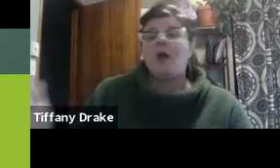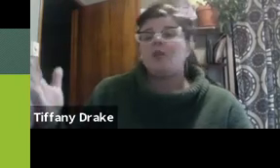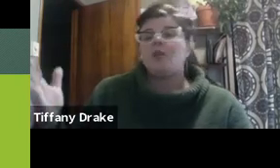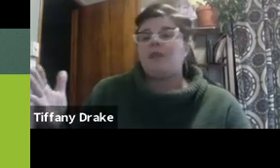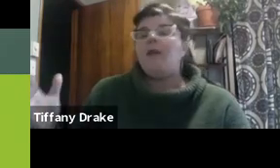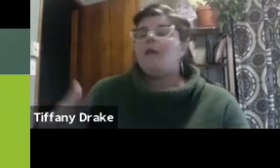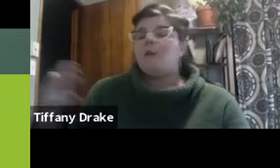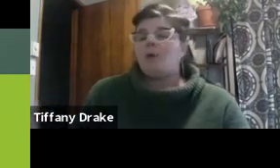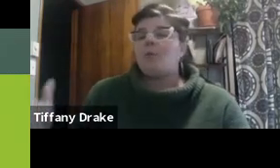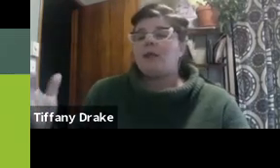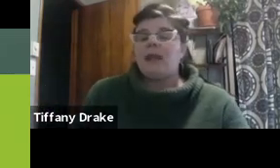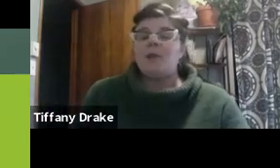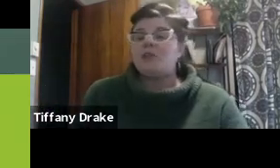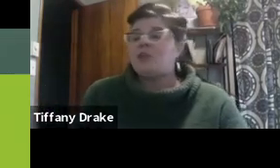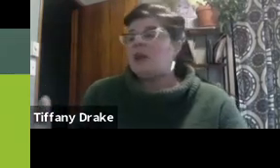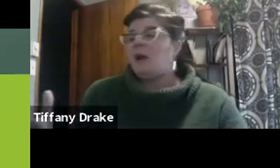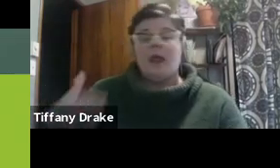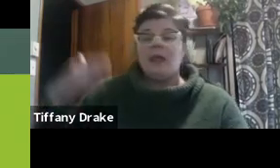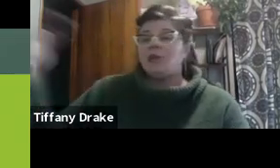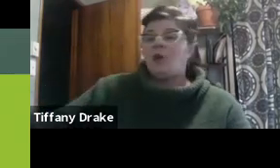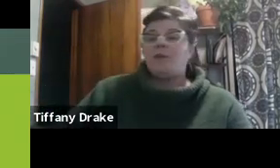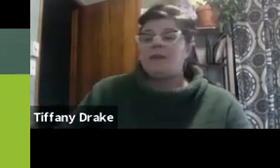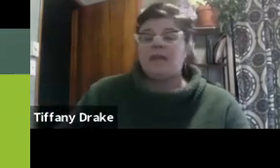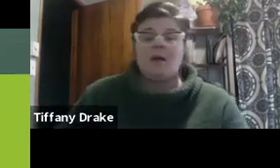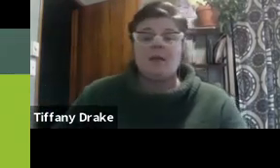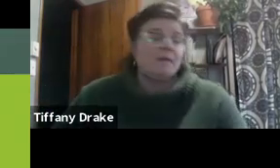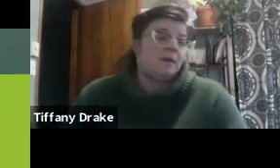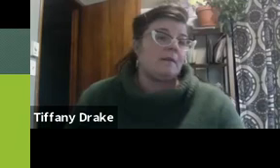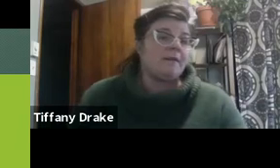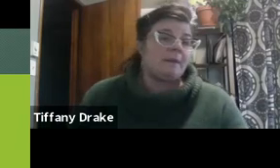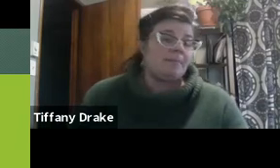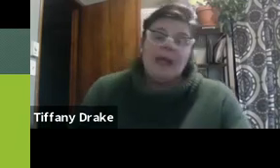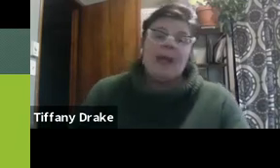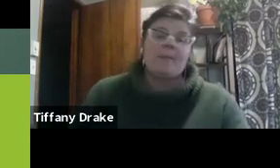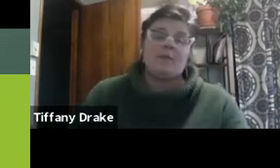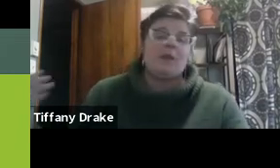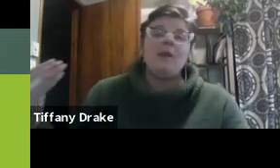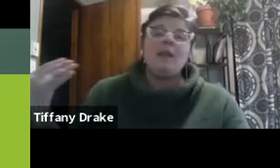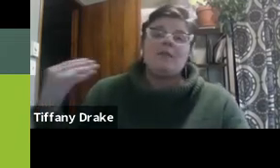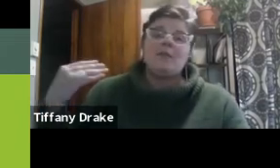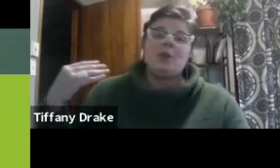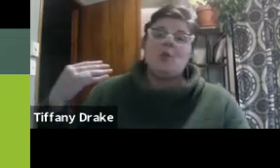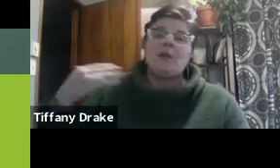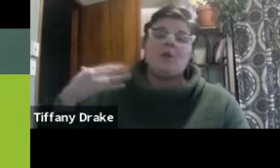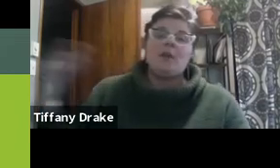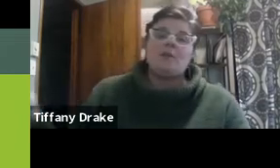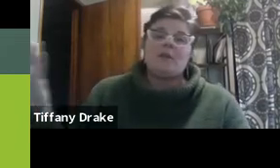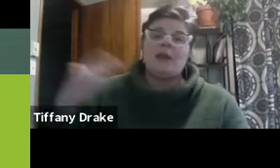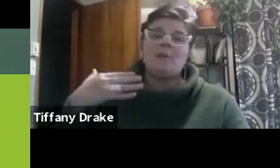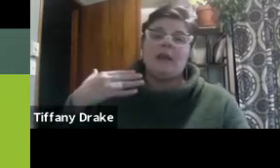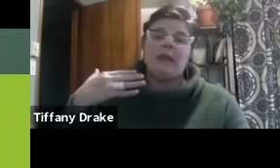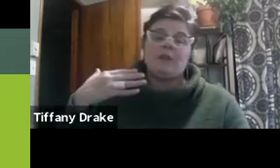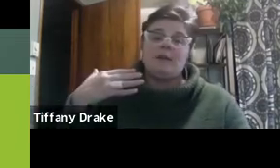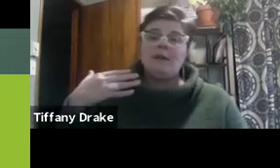if they're not using the appropriate language that any adult that they tell is going to dismiss it. That happens. If, you know, we can only